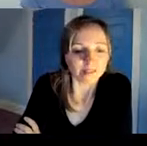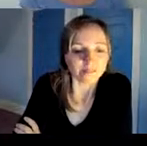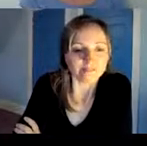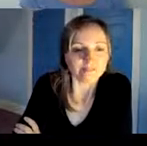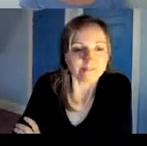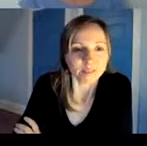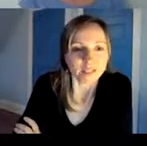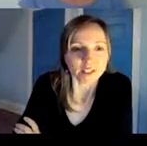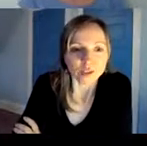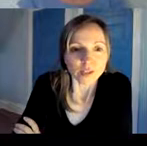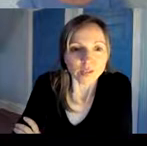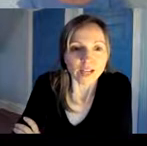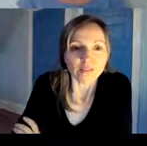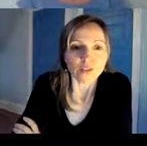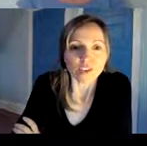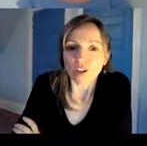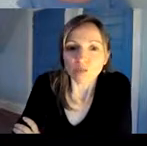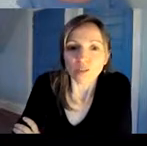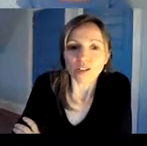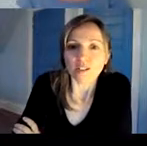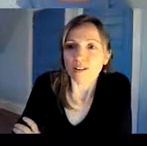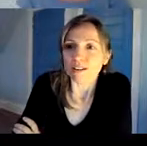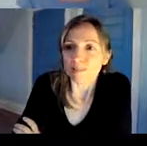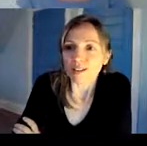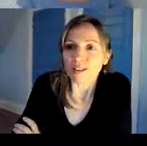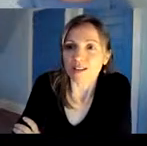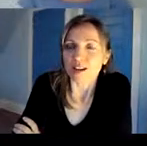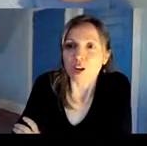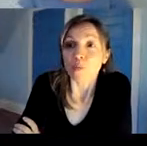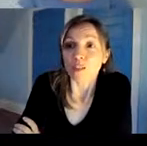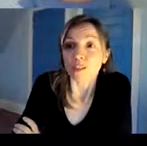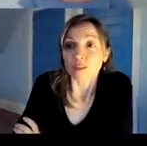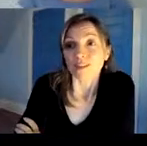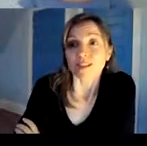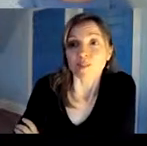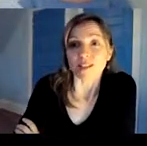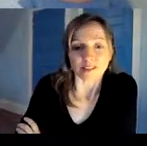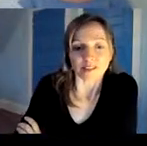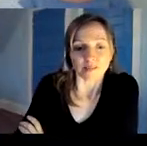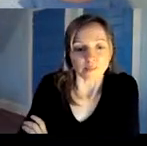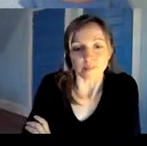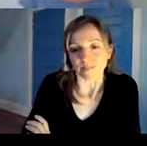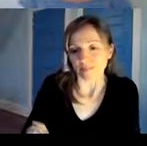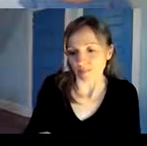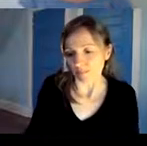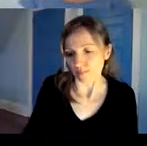maples. And certainly we have increased garden work and garden expenses when we're dealing with invasive species.